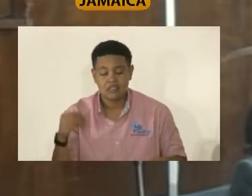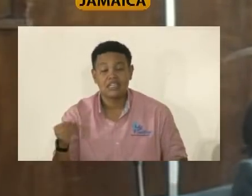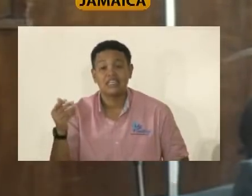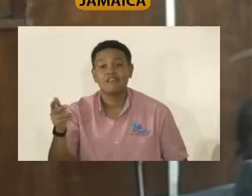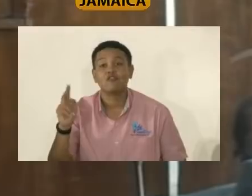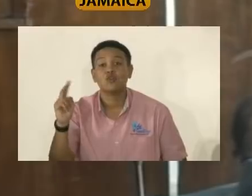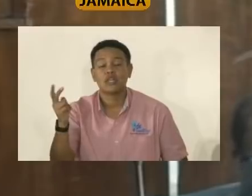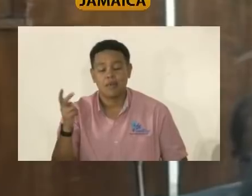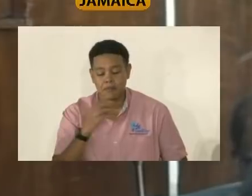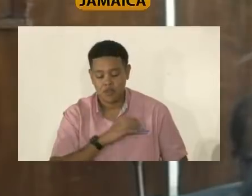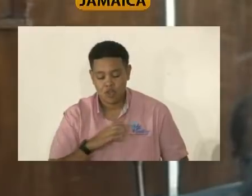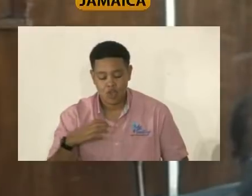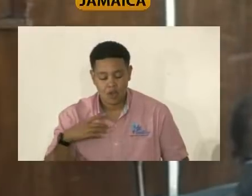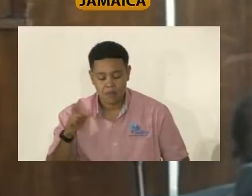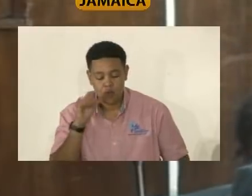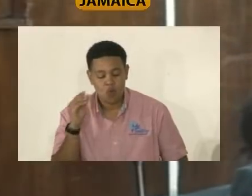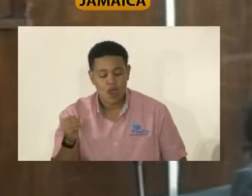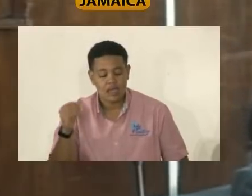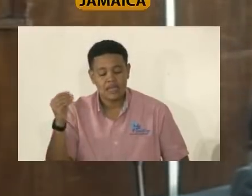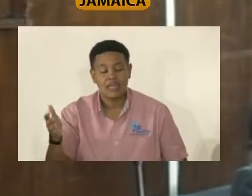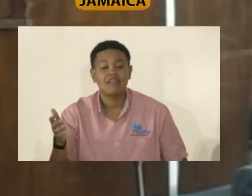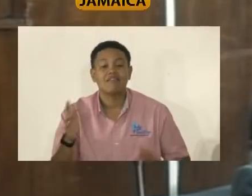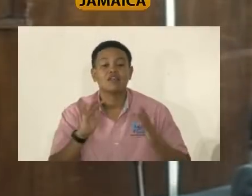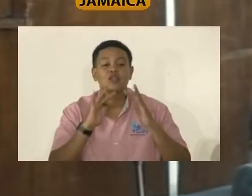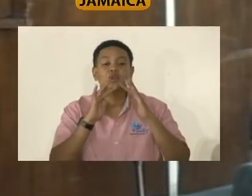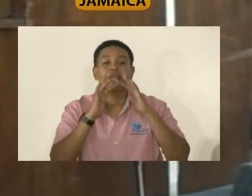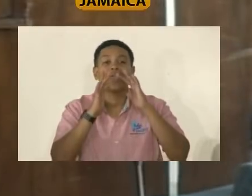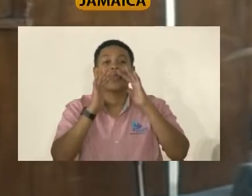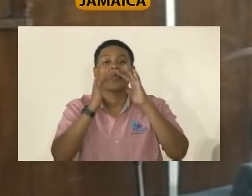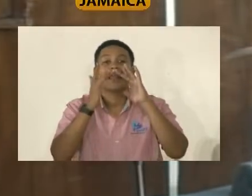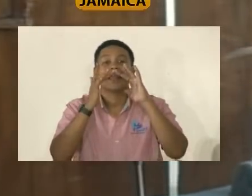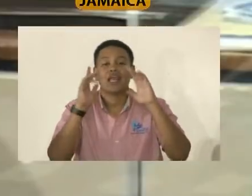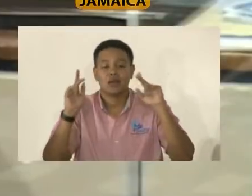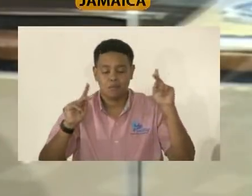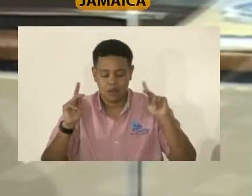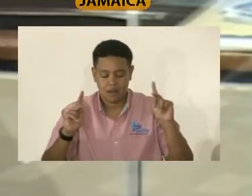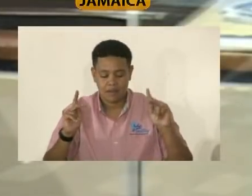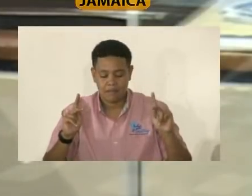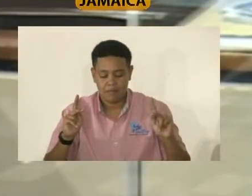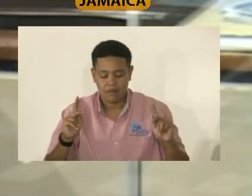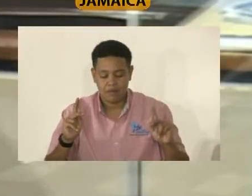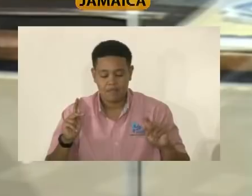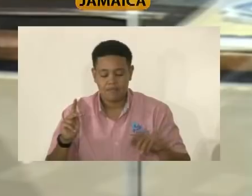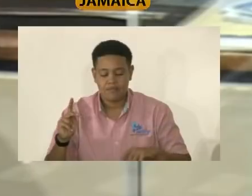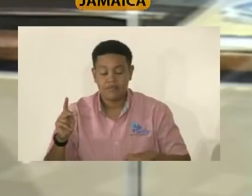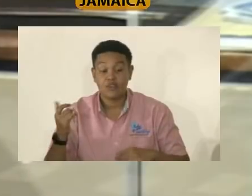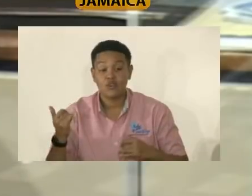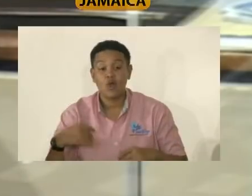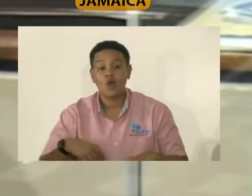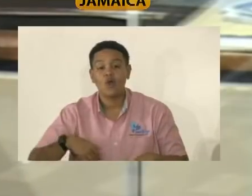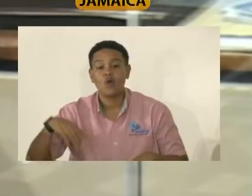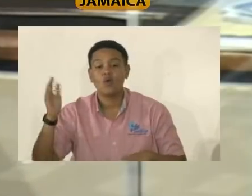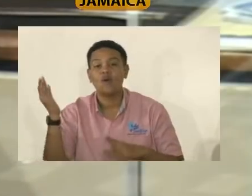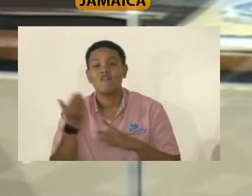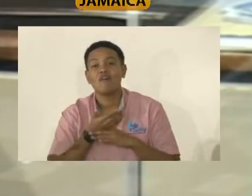commissioner, who has passed it to the cyber people, apparently on its way to file